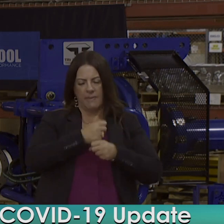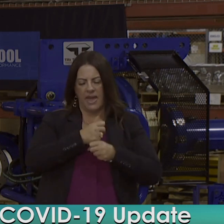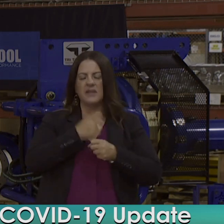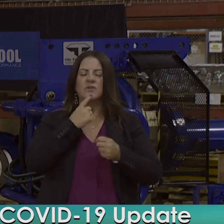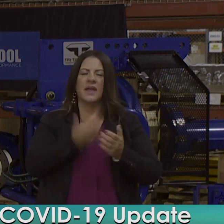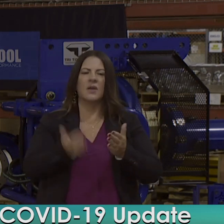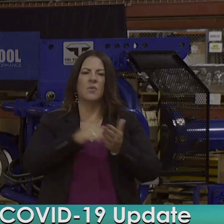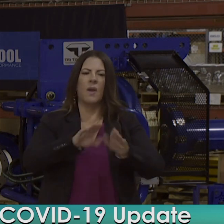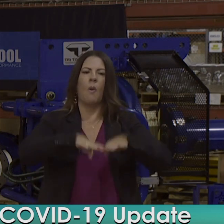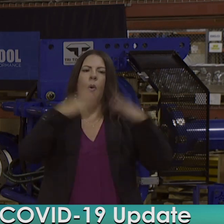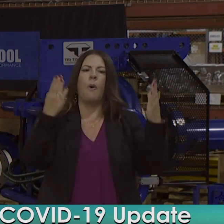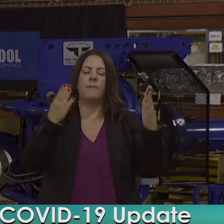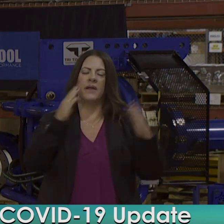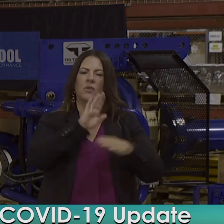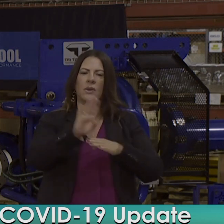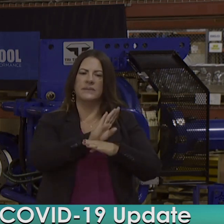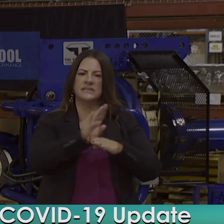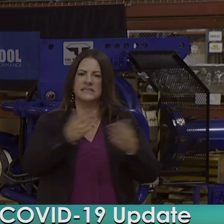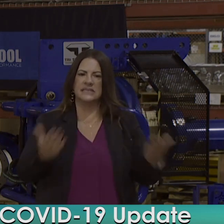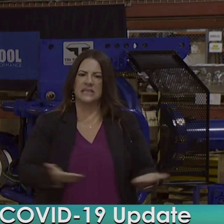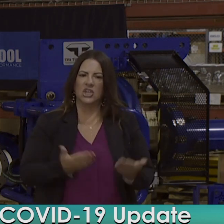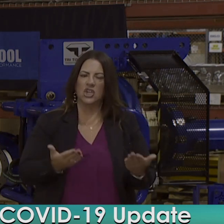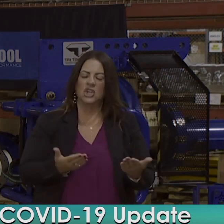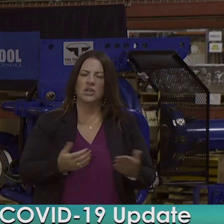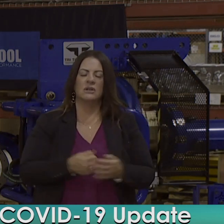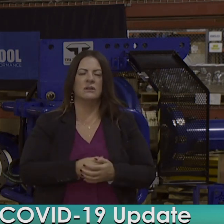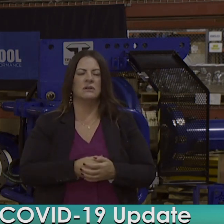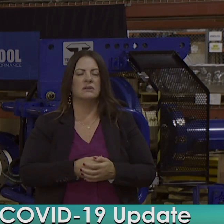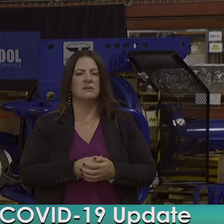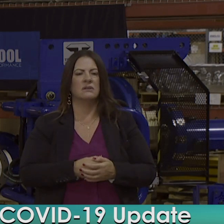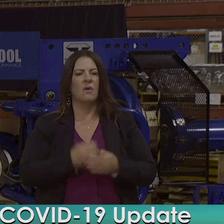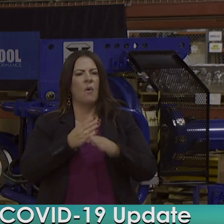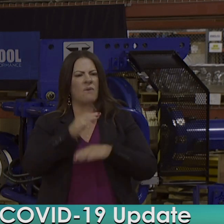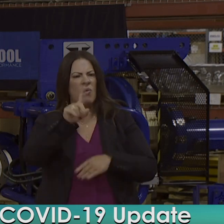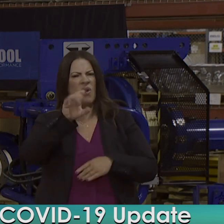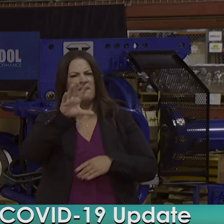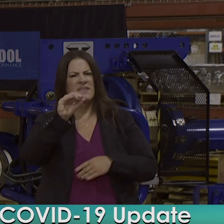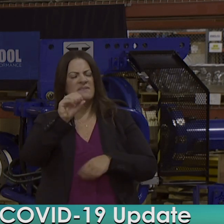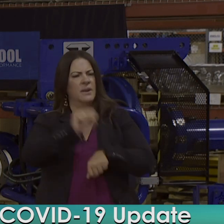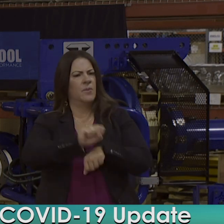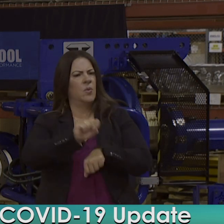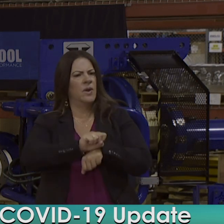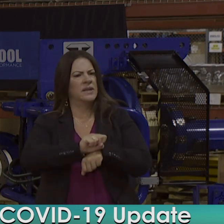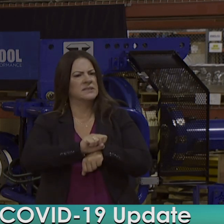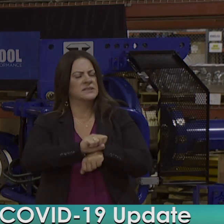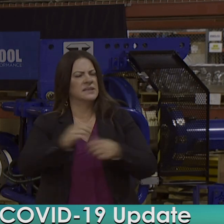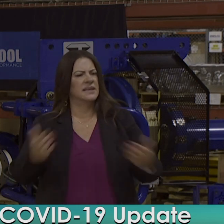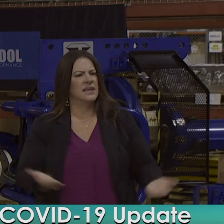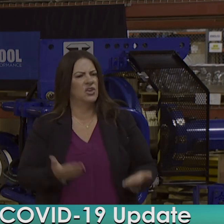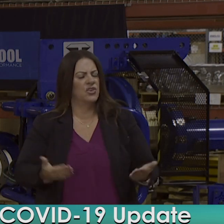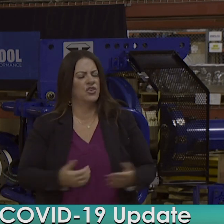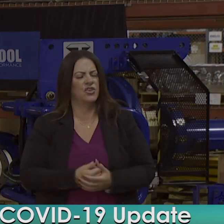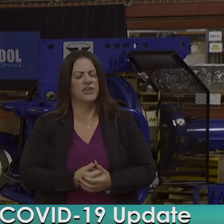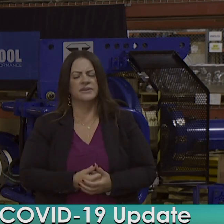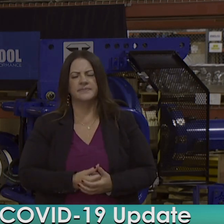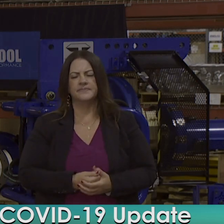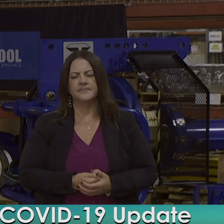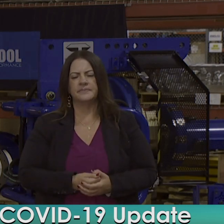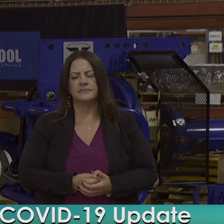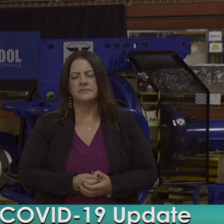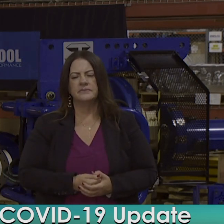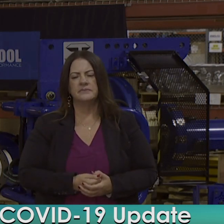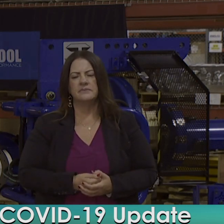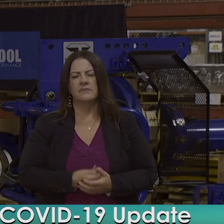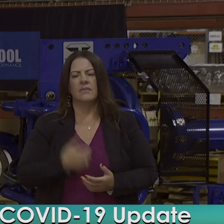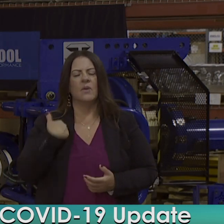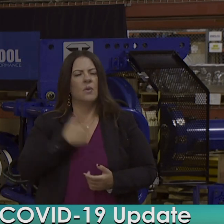this facility, reopen to 150 plus people that are working here today. And so we